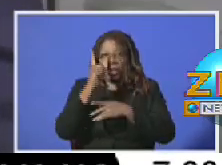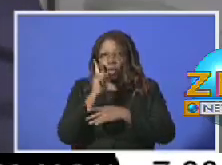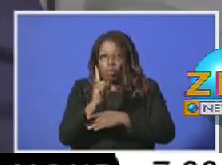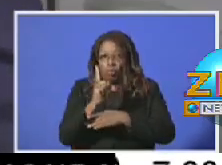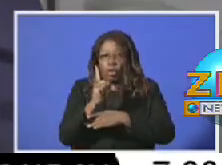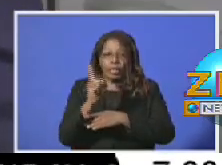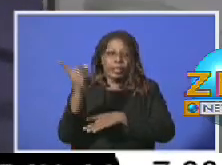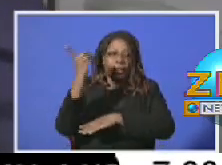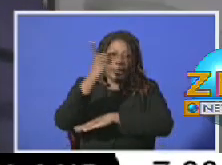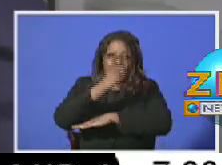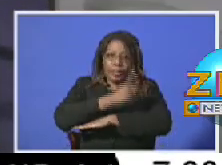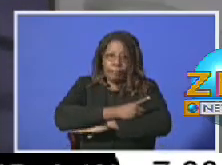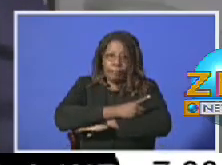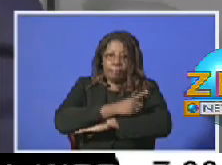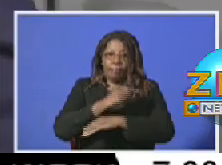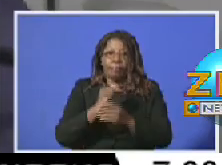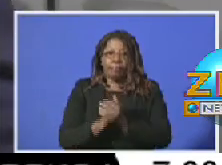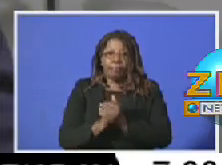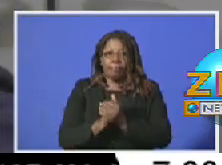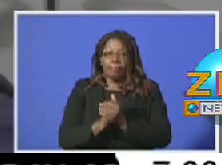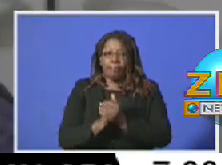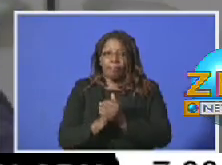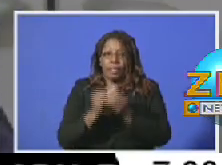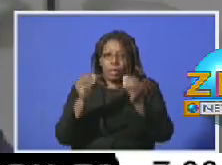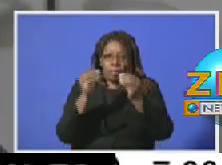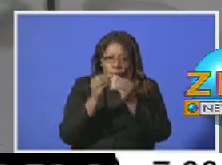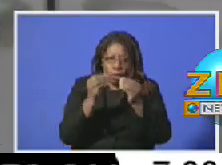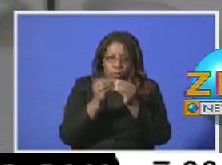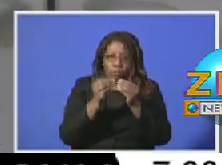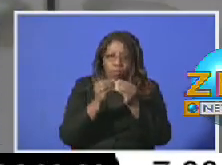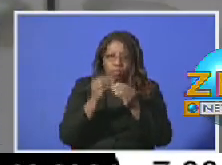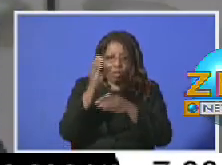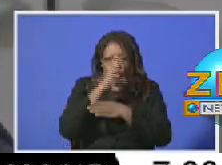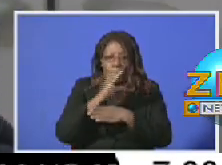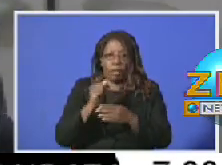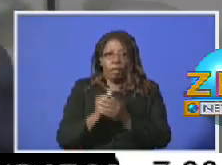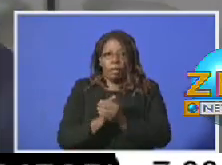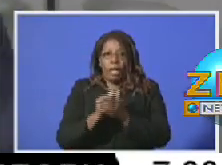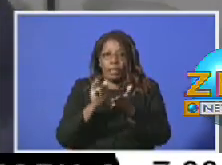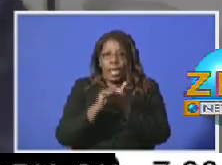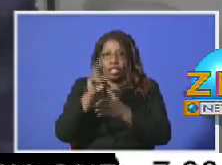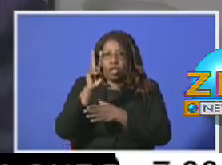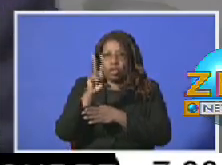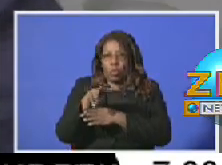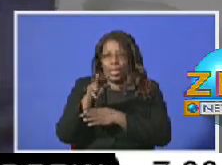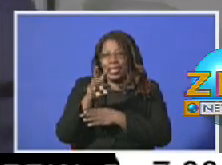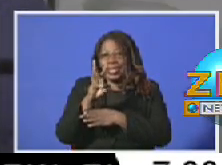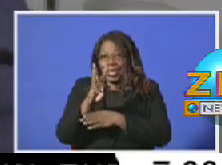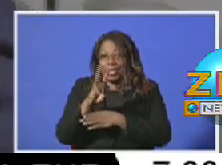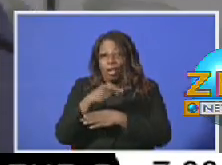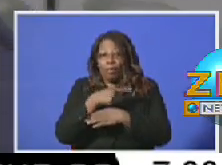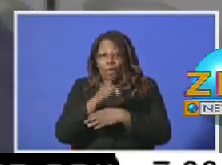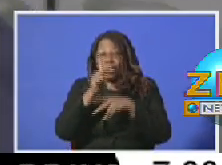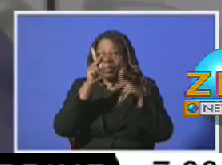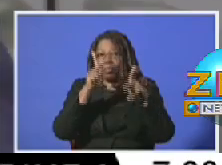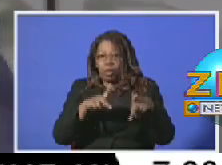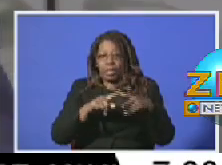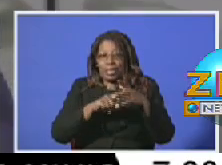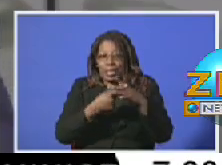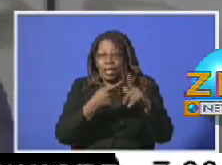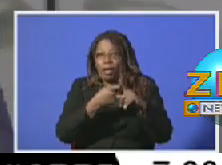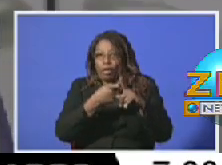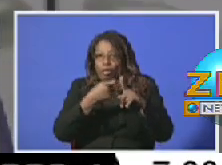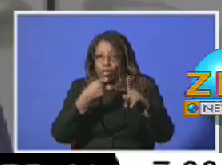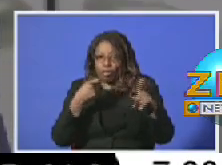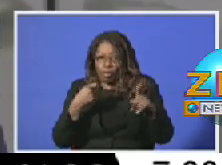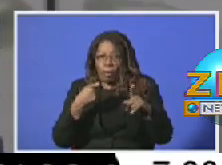day. On further investigation, it was noted that 26 of these cases originated